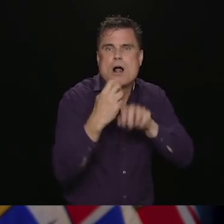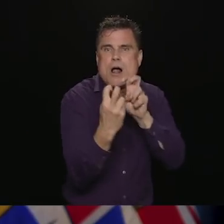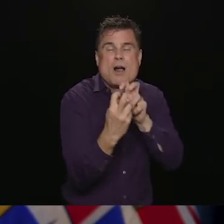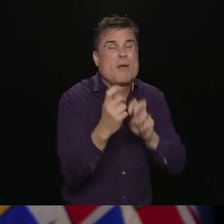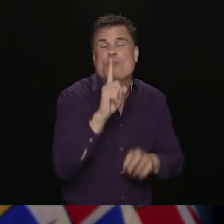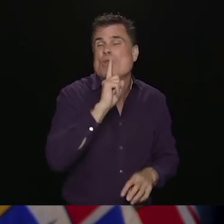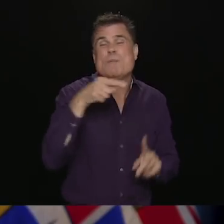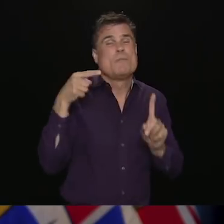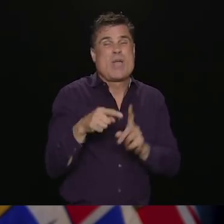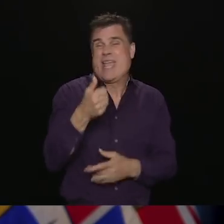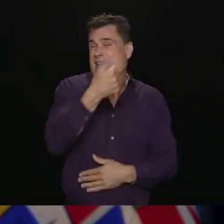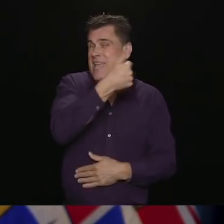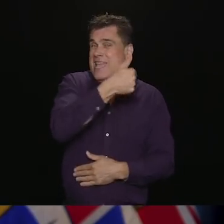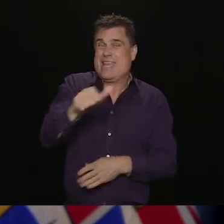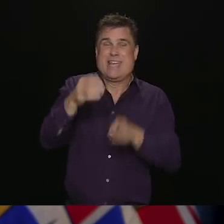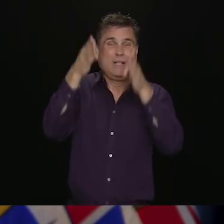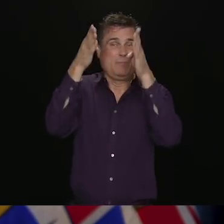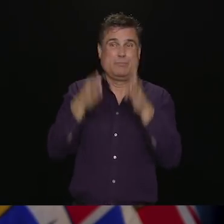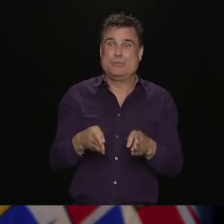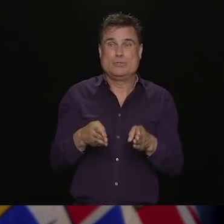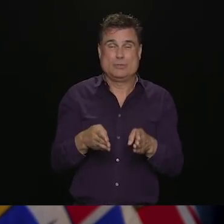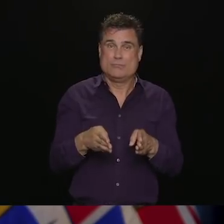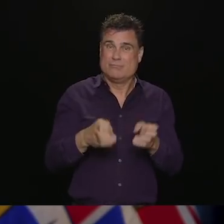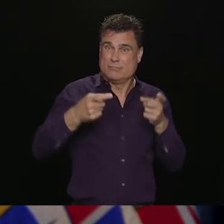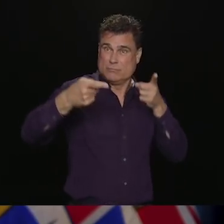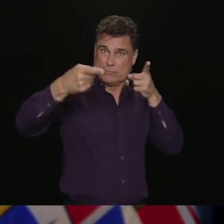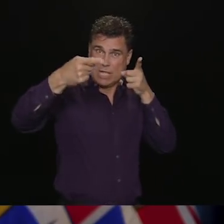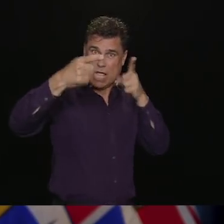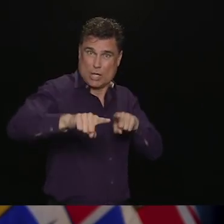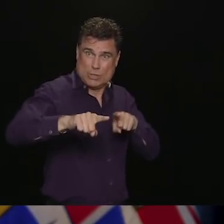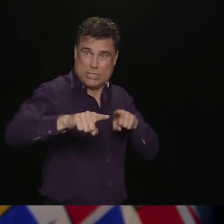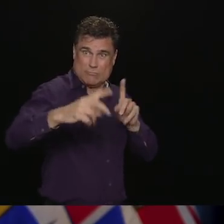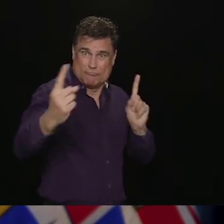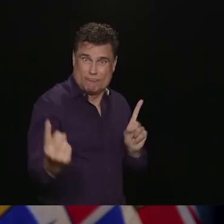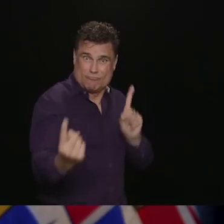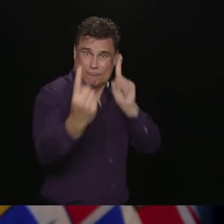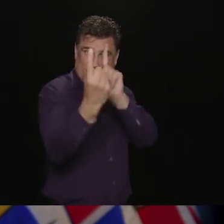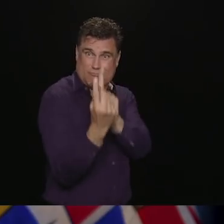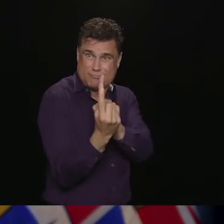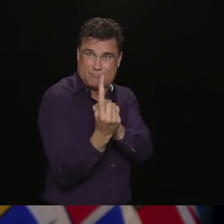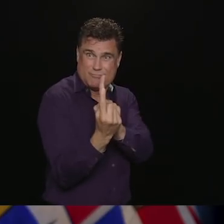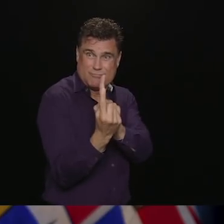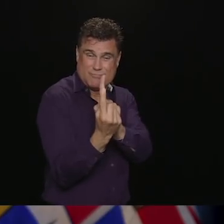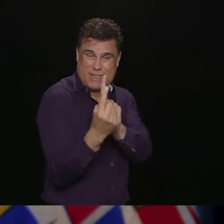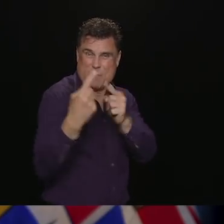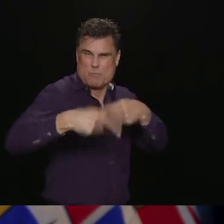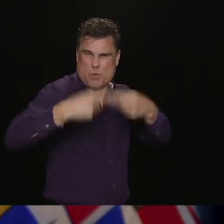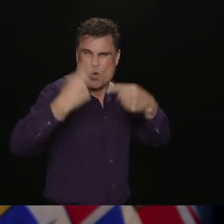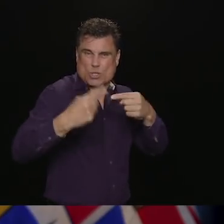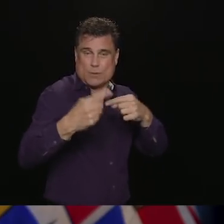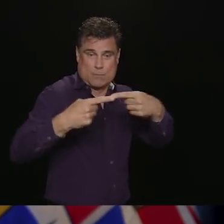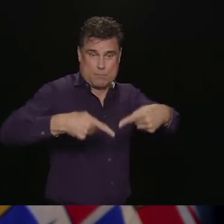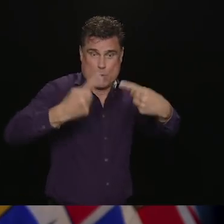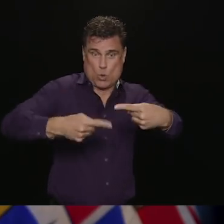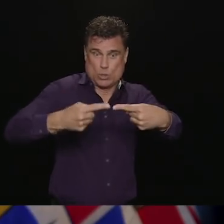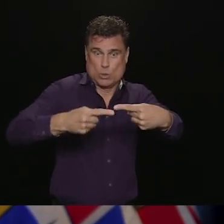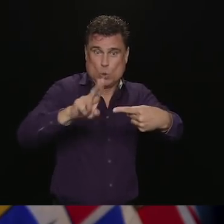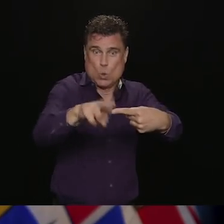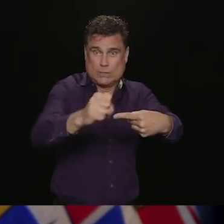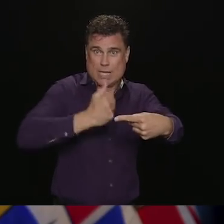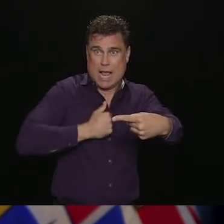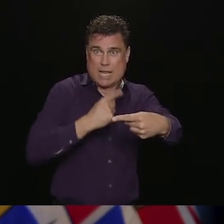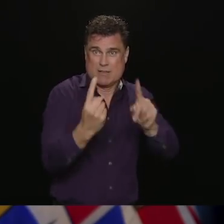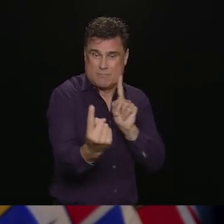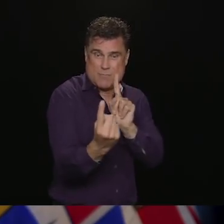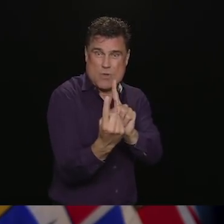and needs to check and make sure every day that they are feeling well before they go out into the environment. So it would be the